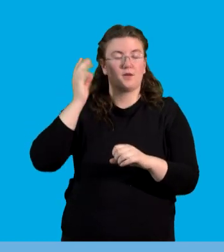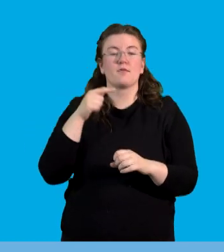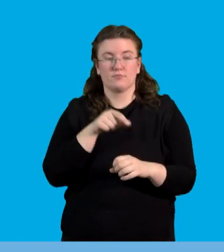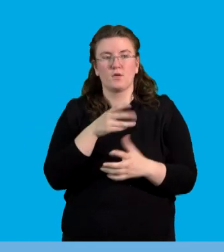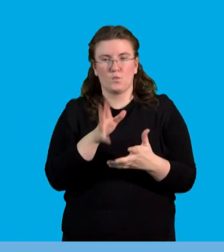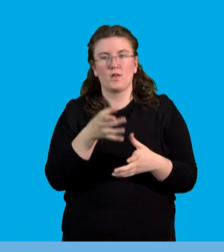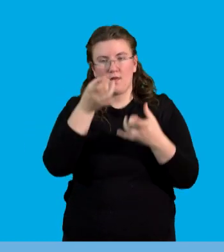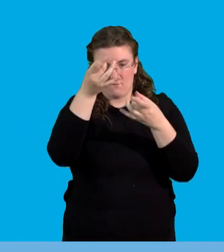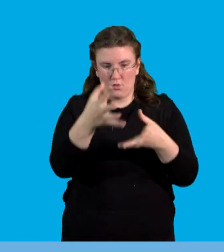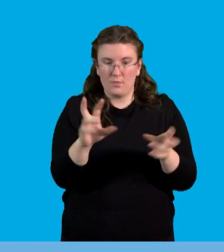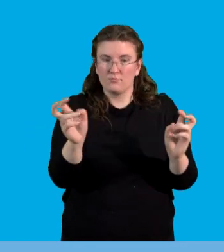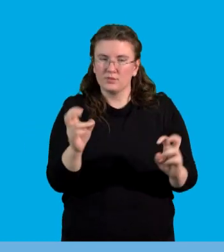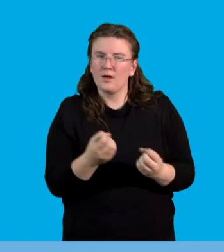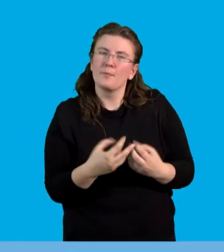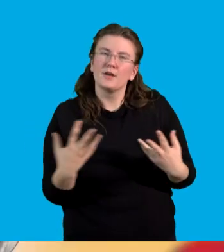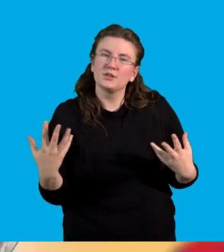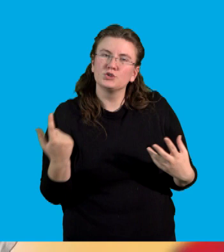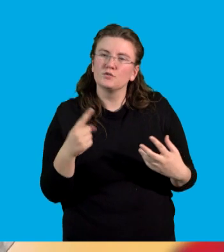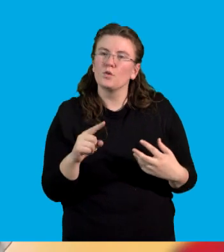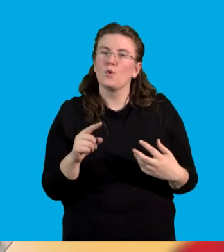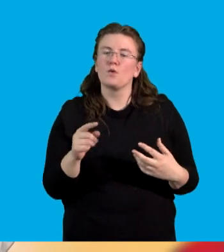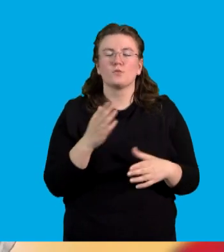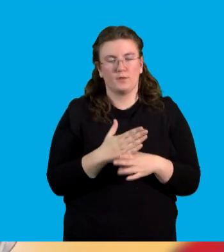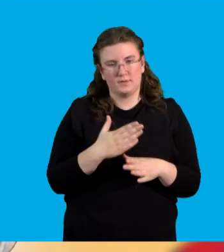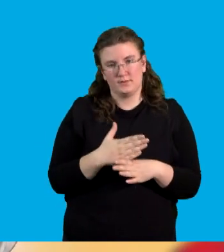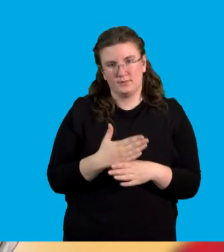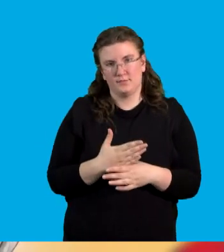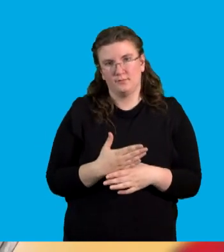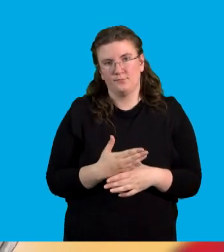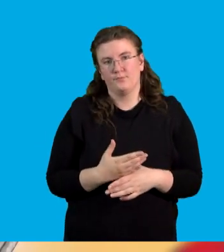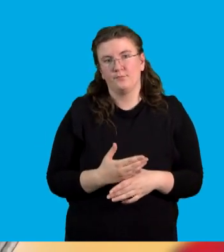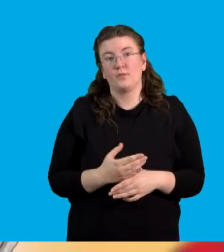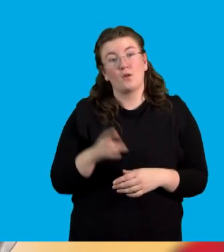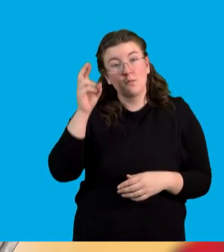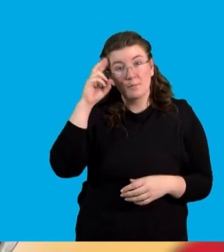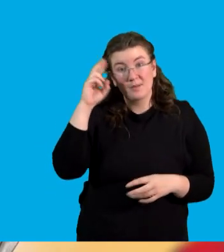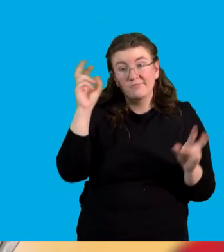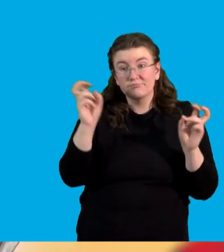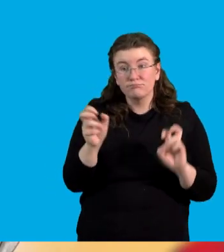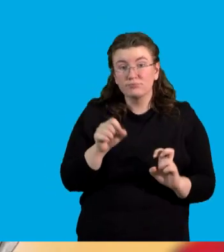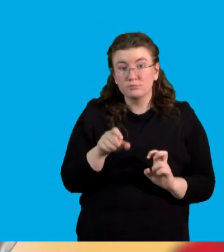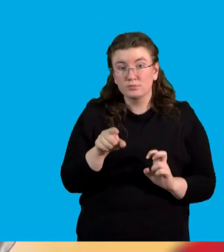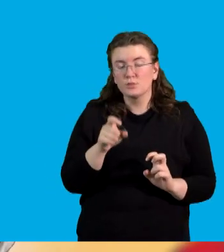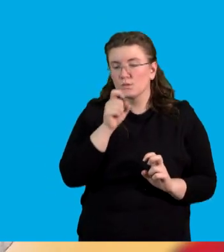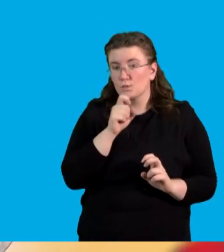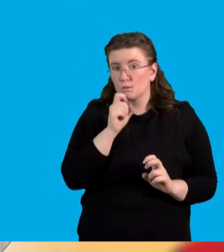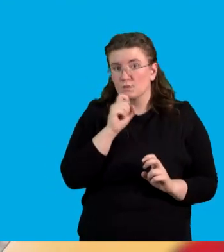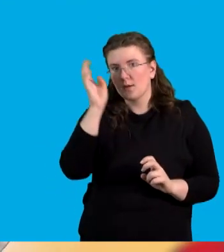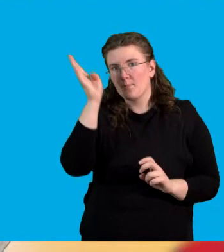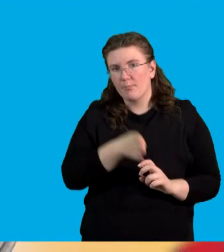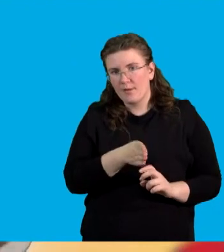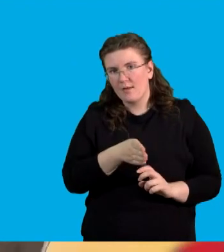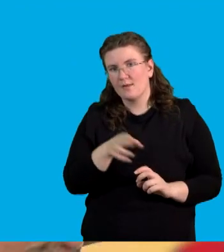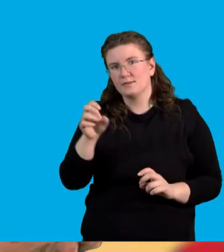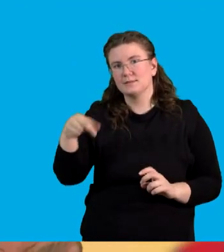much energy is needed by that particular appliance for it to function. And remember, that energy is going to be used per